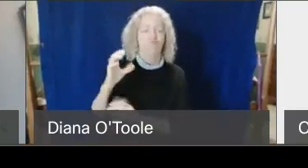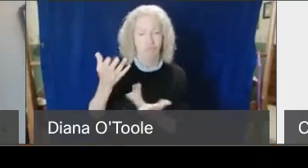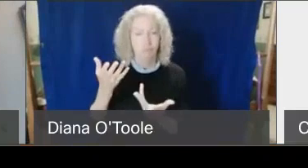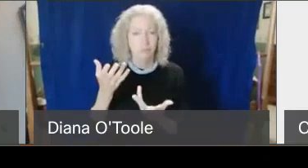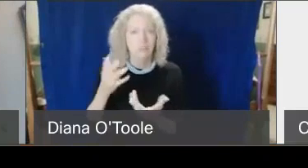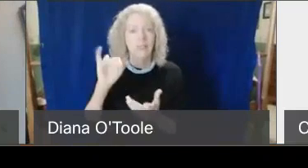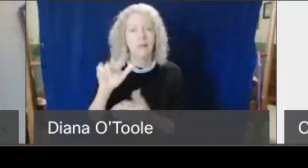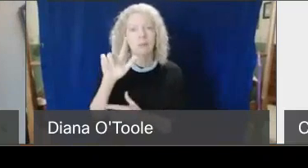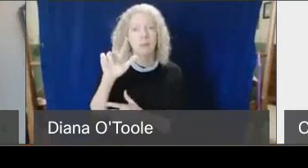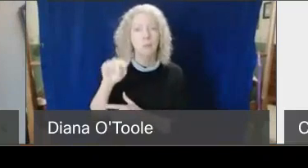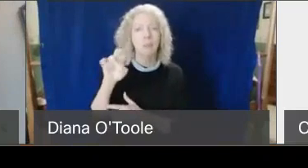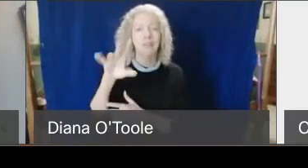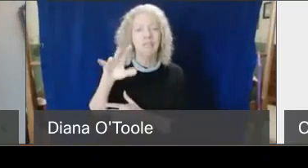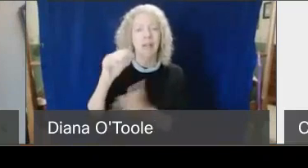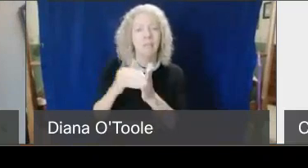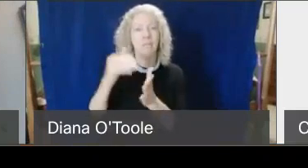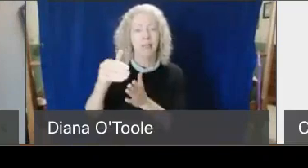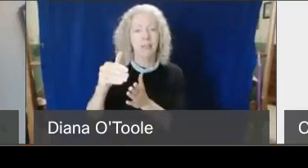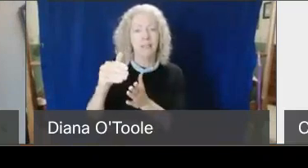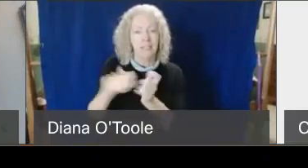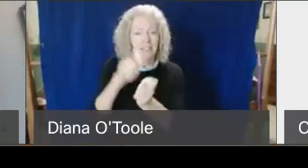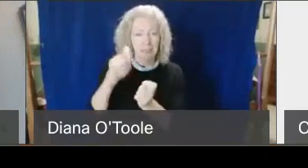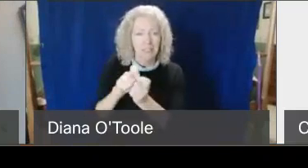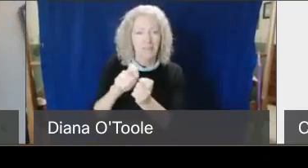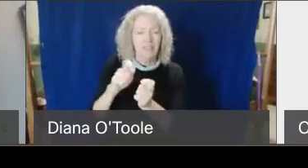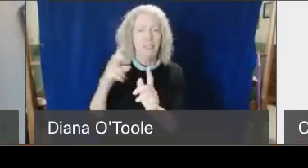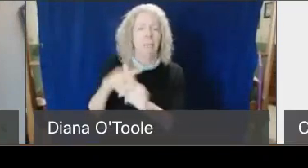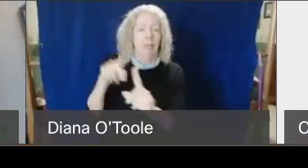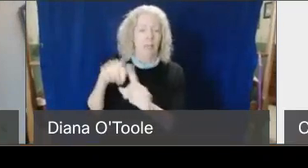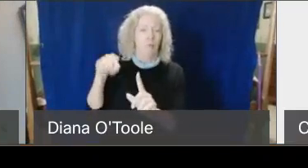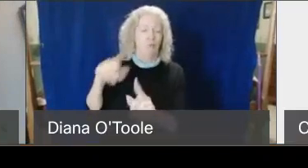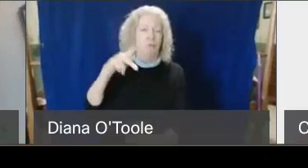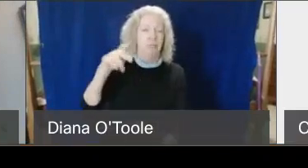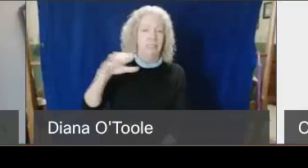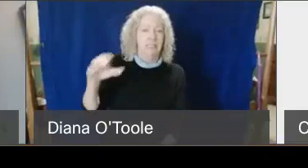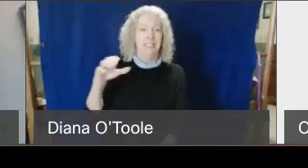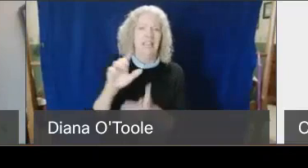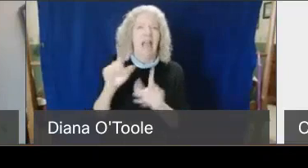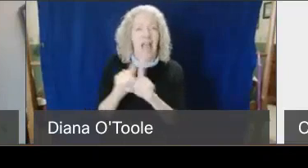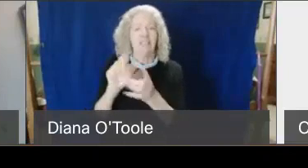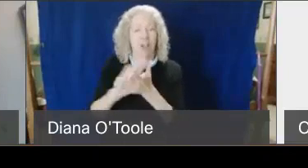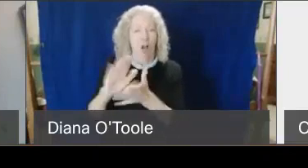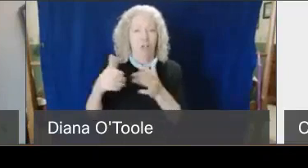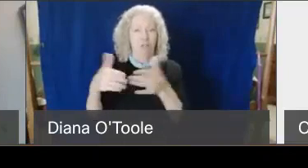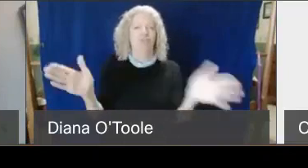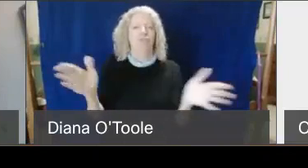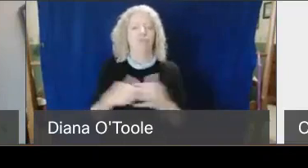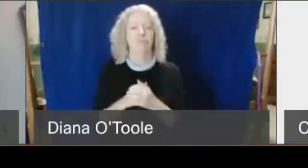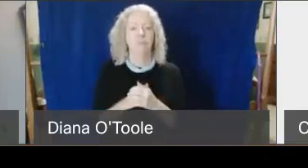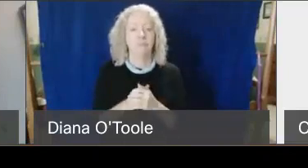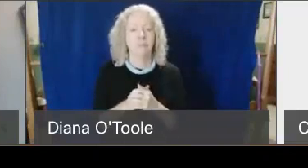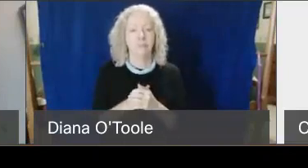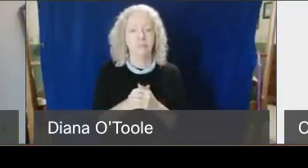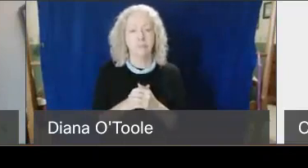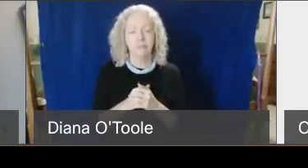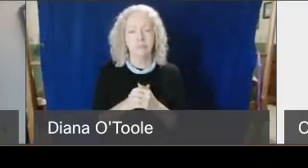specifically to assist our institution. Later, there was additional funding that happened. And this is a little bit